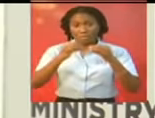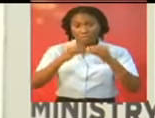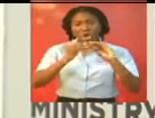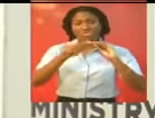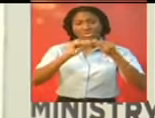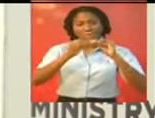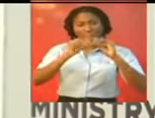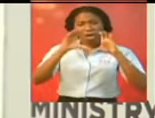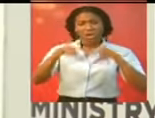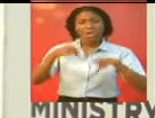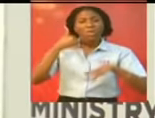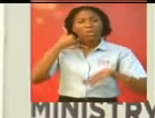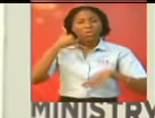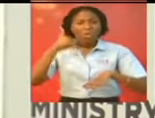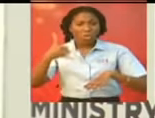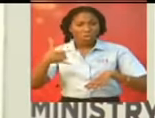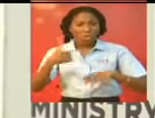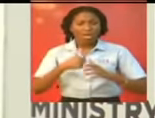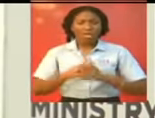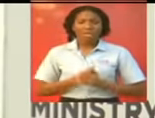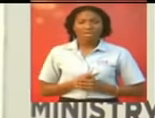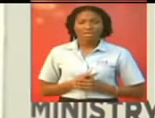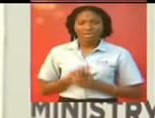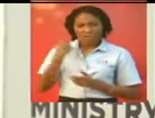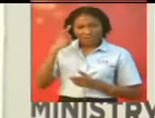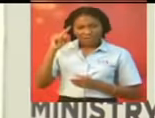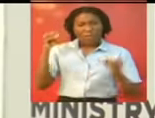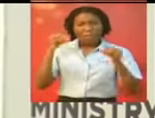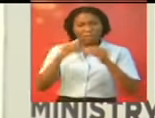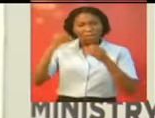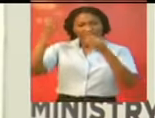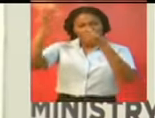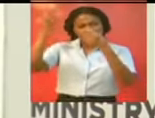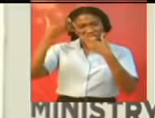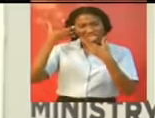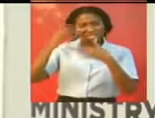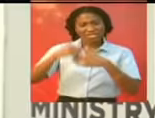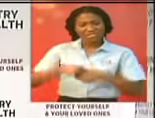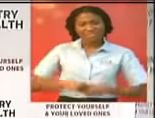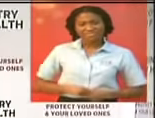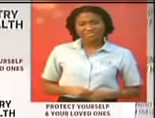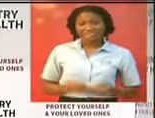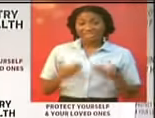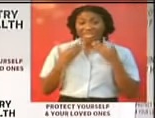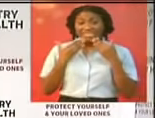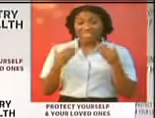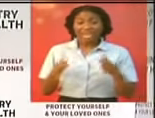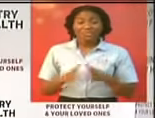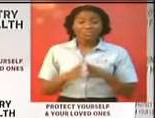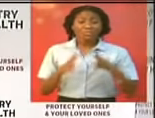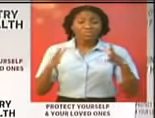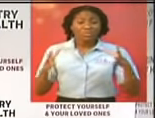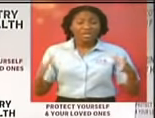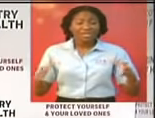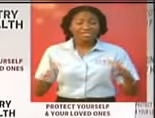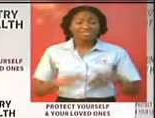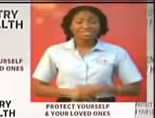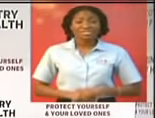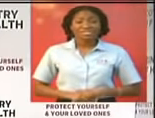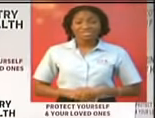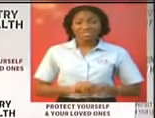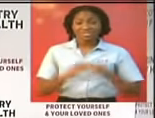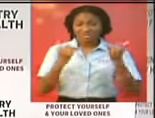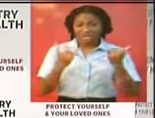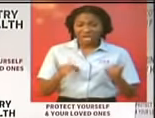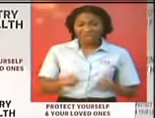for guidance if someone needs information. Thank you very much, Mr. Thomas. We now